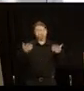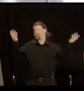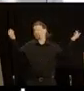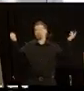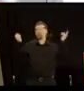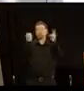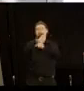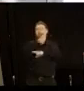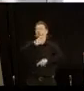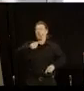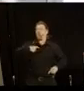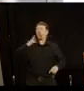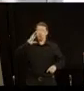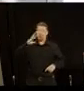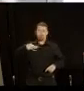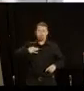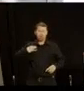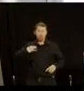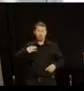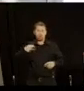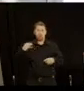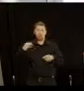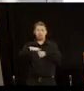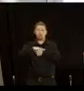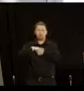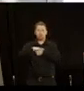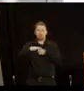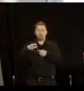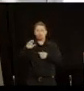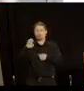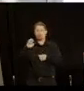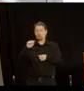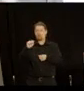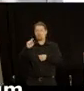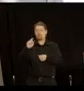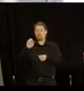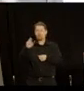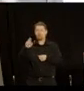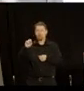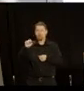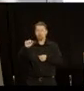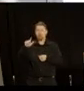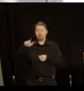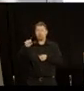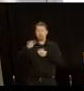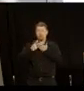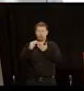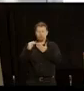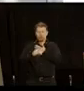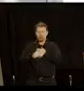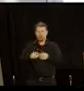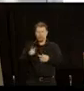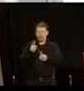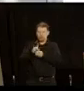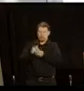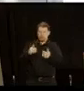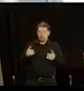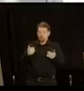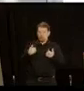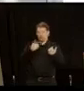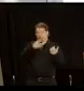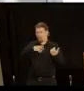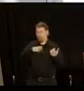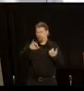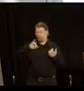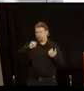volunteer at a local Easter Seals program. And there I met a young girl by the name of Jade, who had Fragile